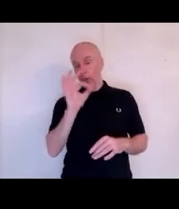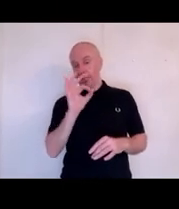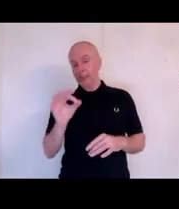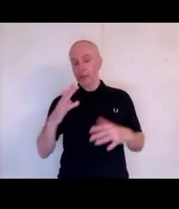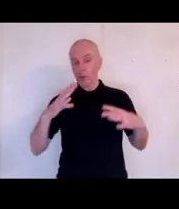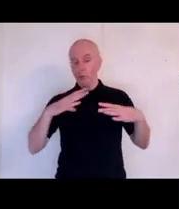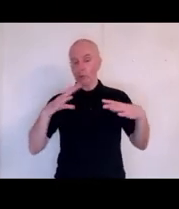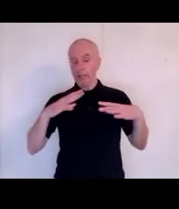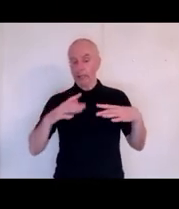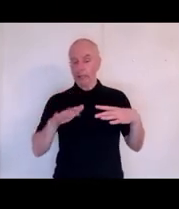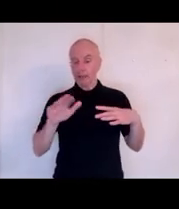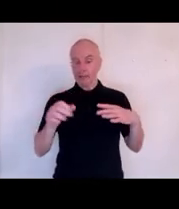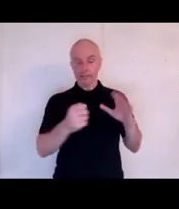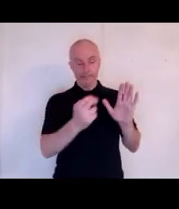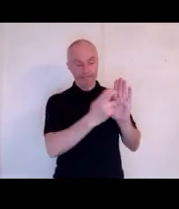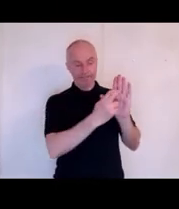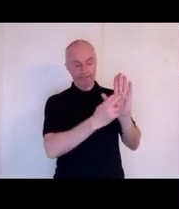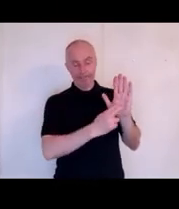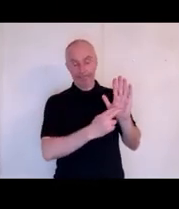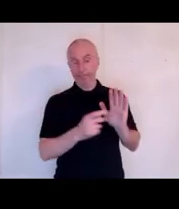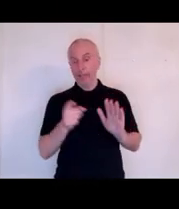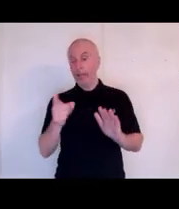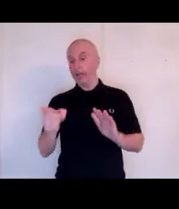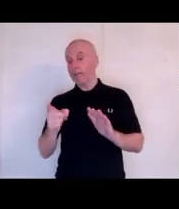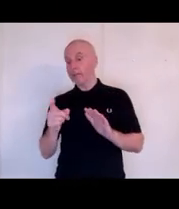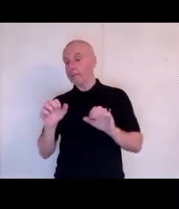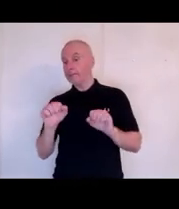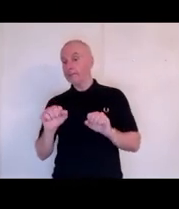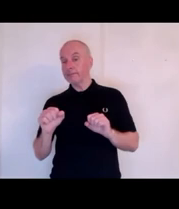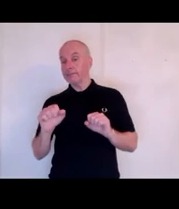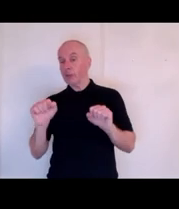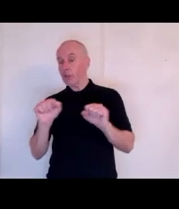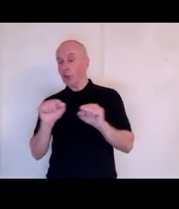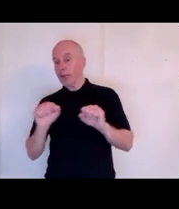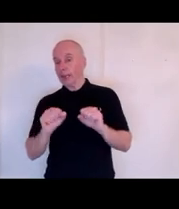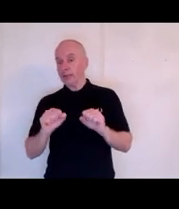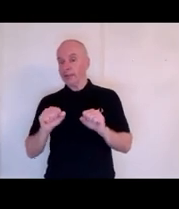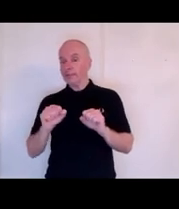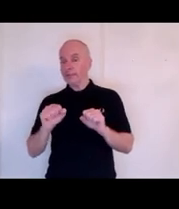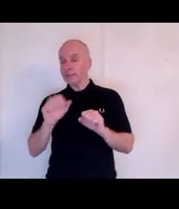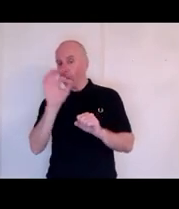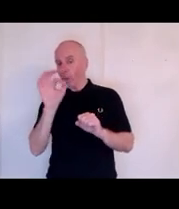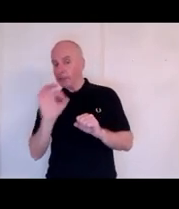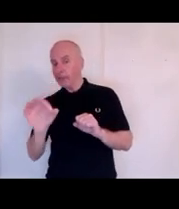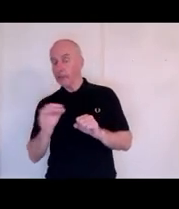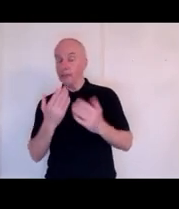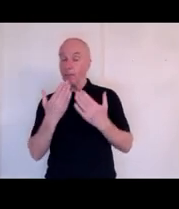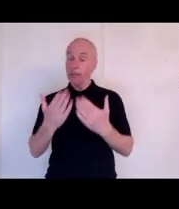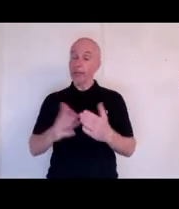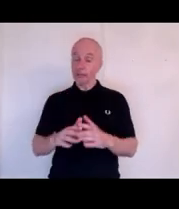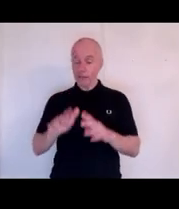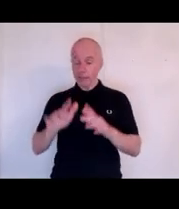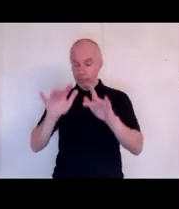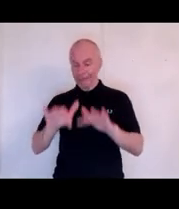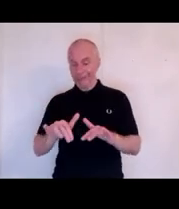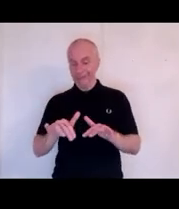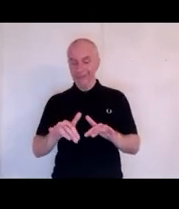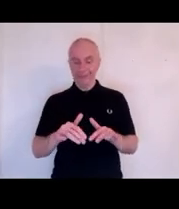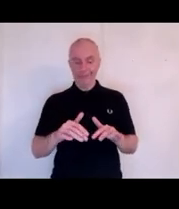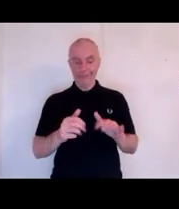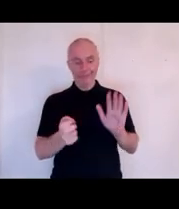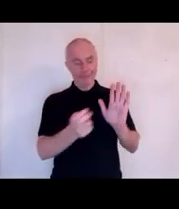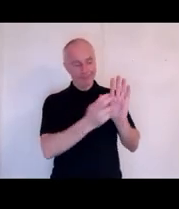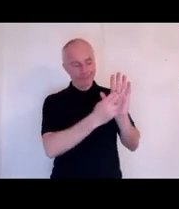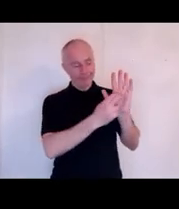shortly. But if you haven't done before, please do just pop a question if you've got one in the questions box that will come through to me and I'll send